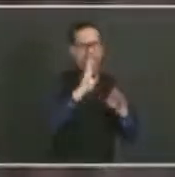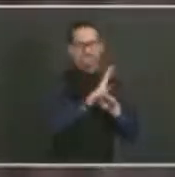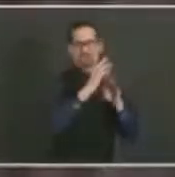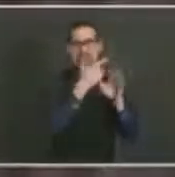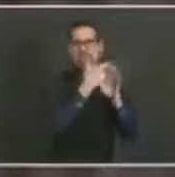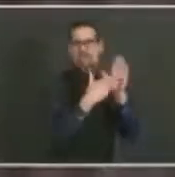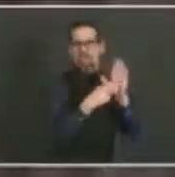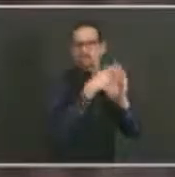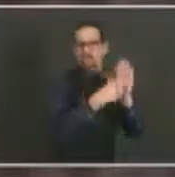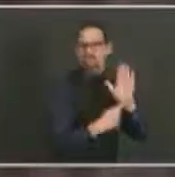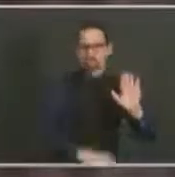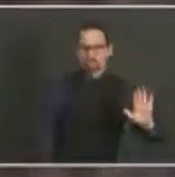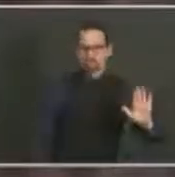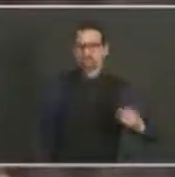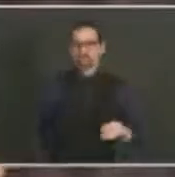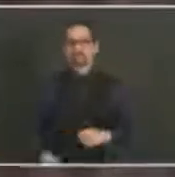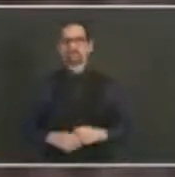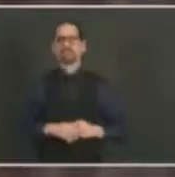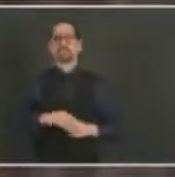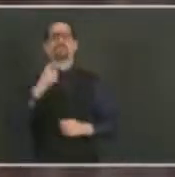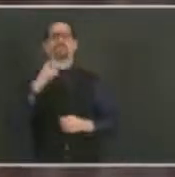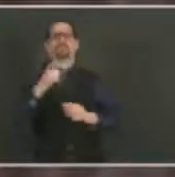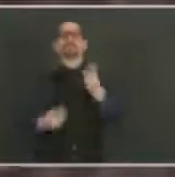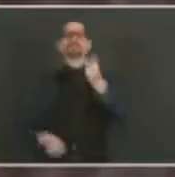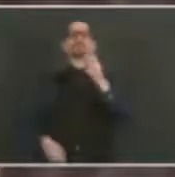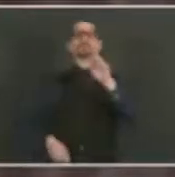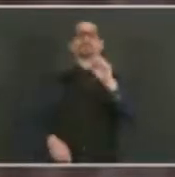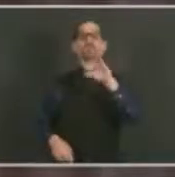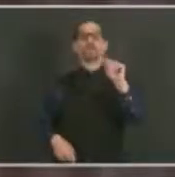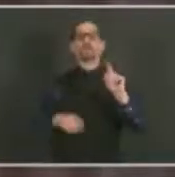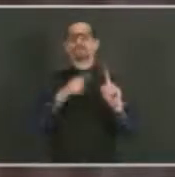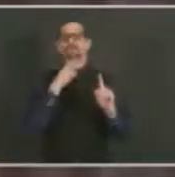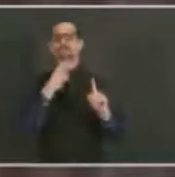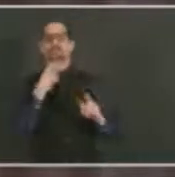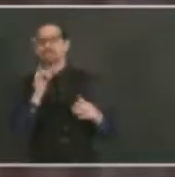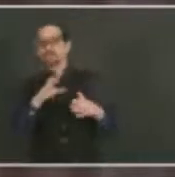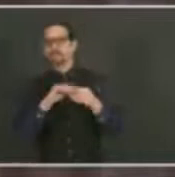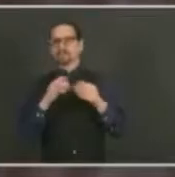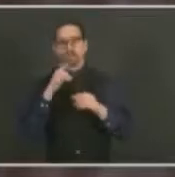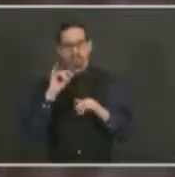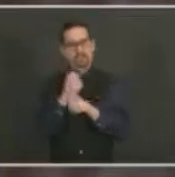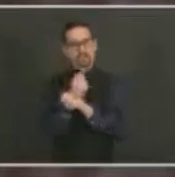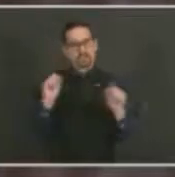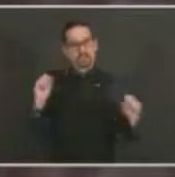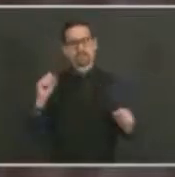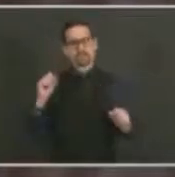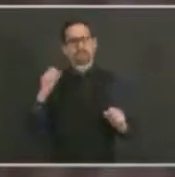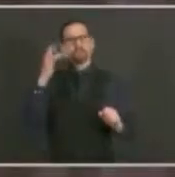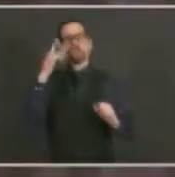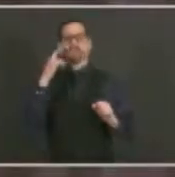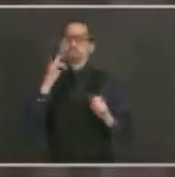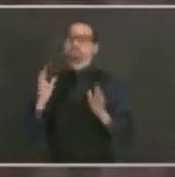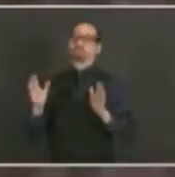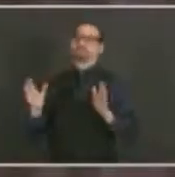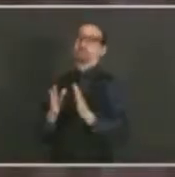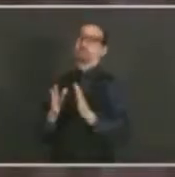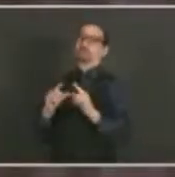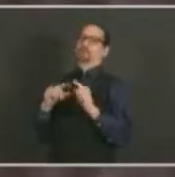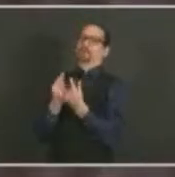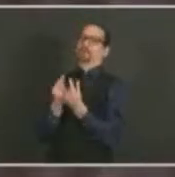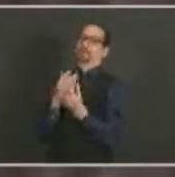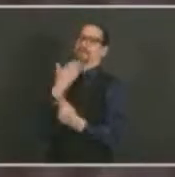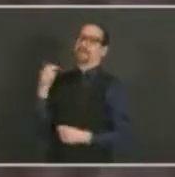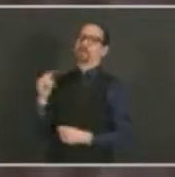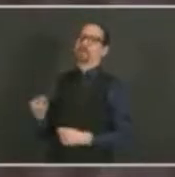that it's still safest to stay smaller, and it is still altogether safest to